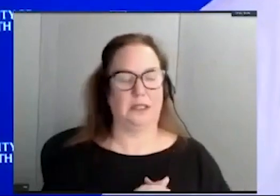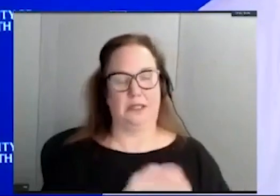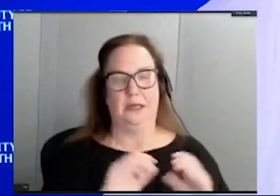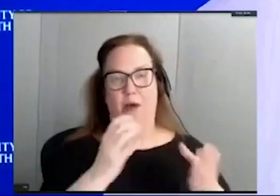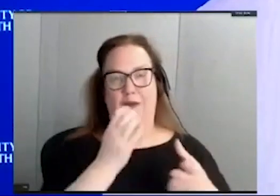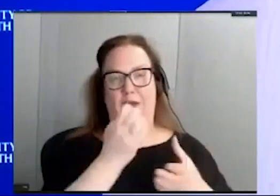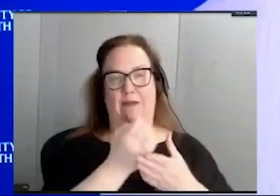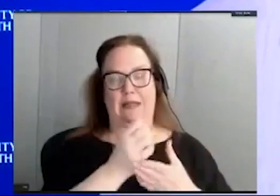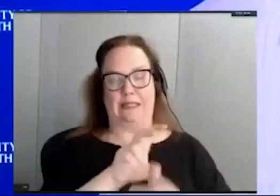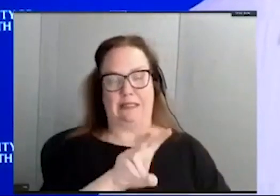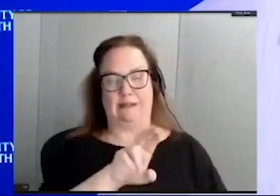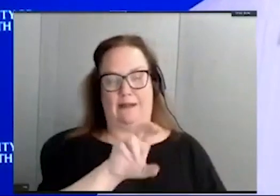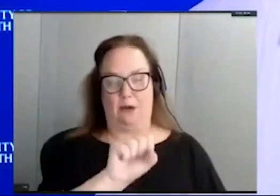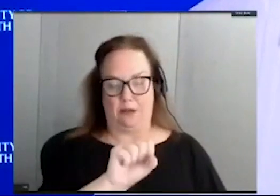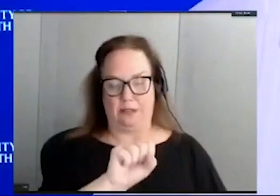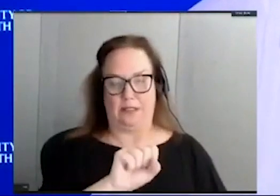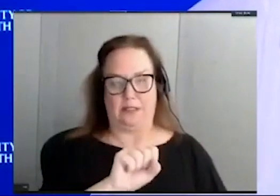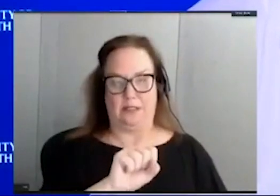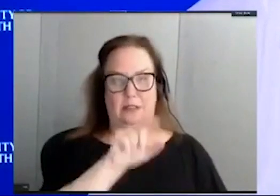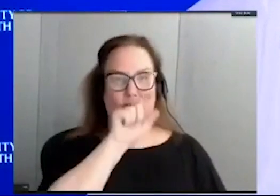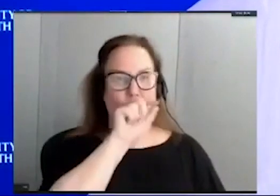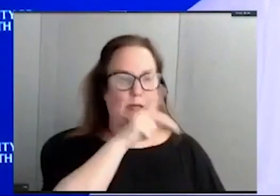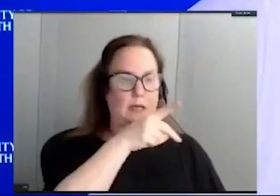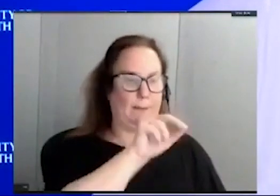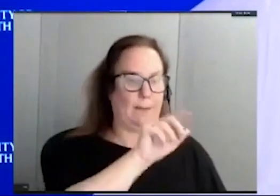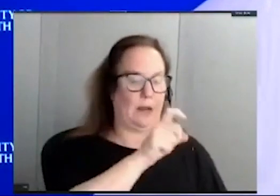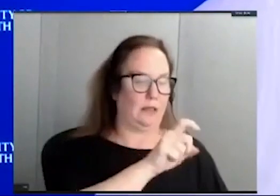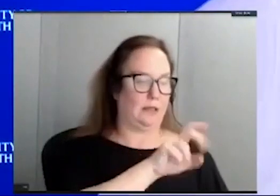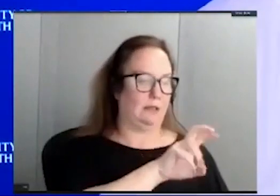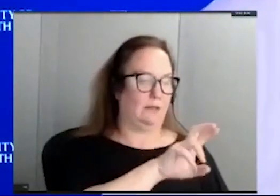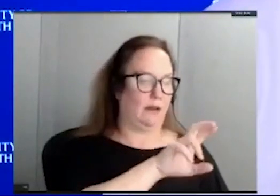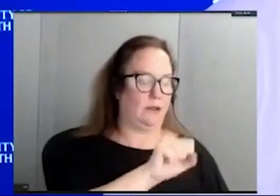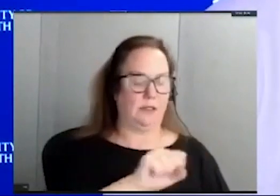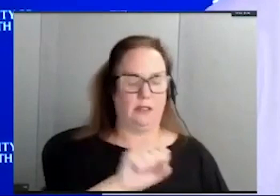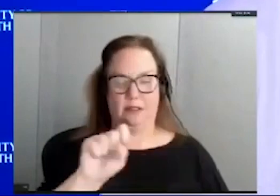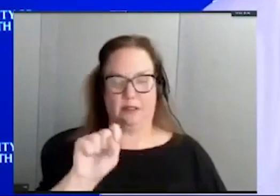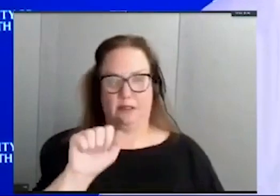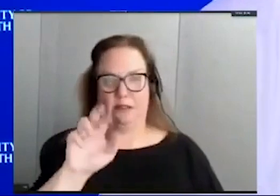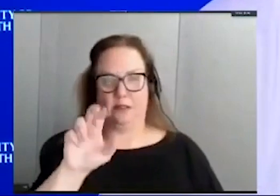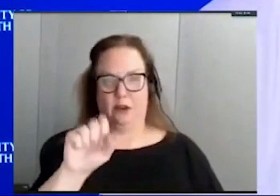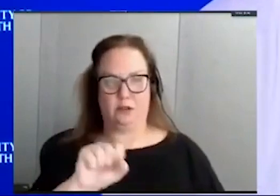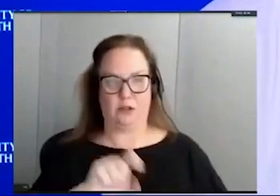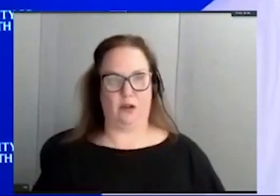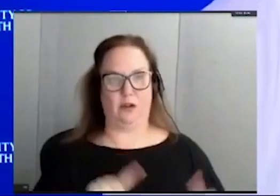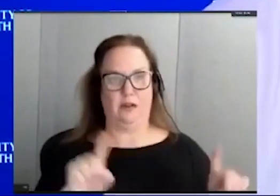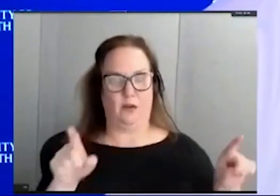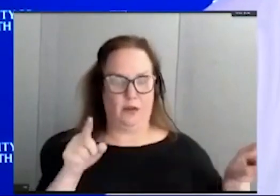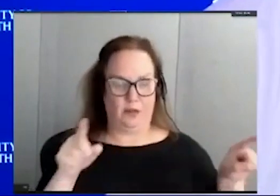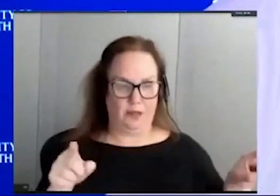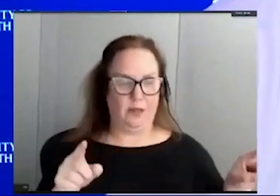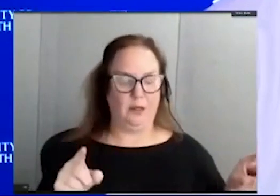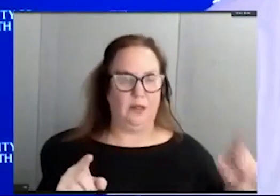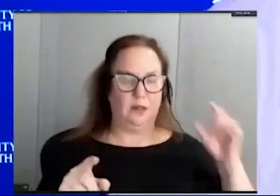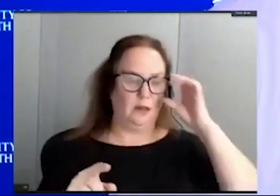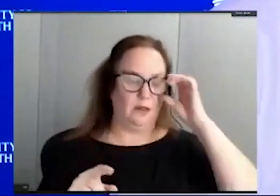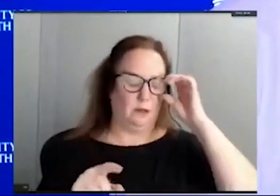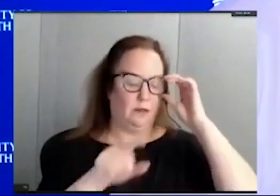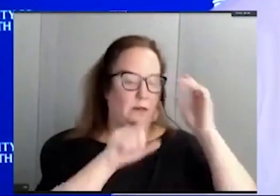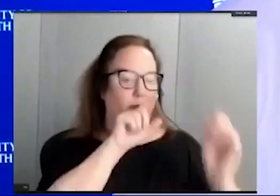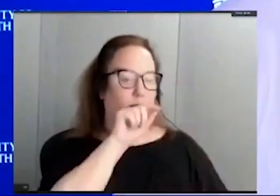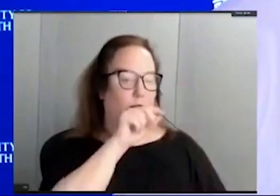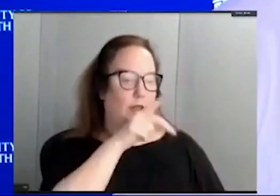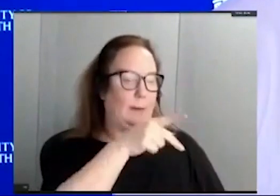viruses, chickenpox virus and SARS-CoV-2 are very different. We know that chickenpox can,